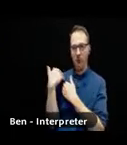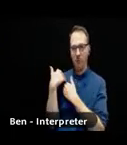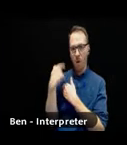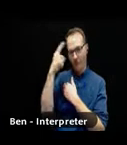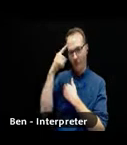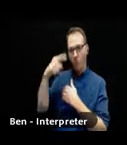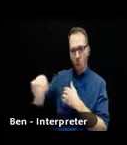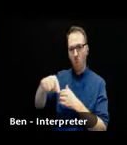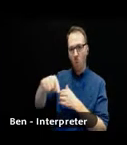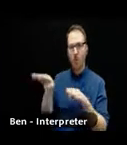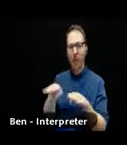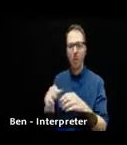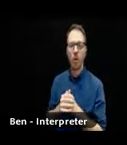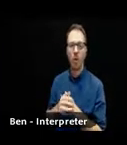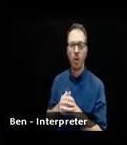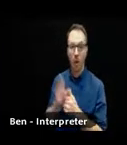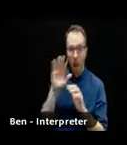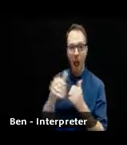of behaviors?